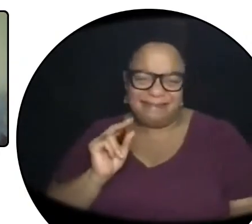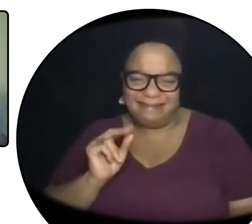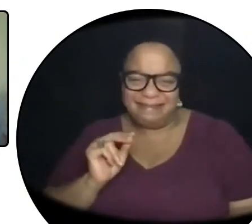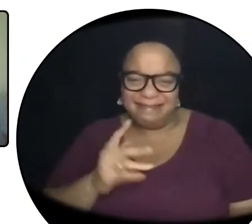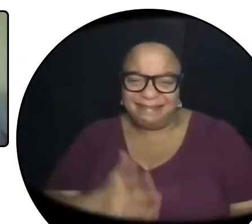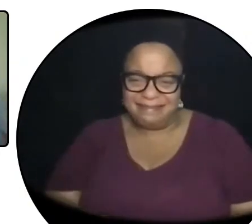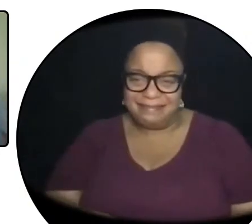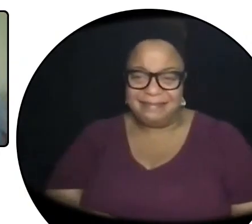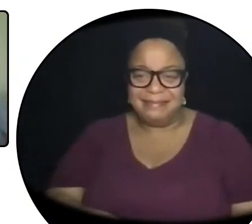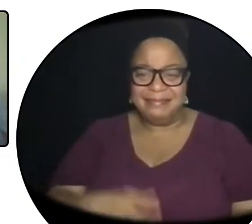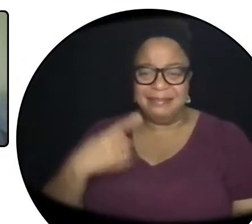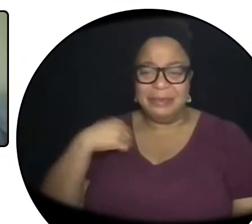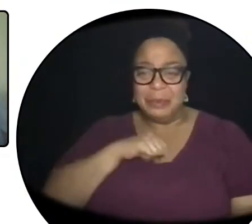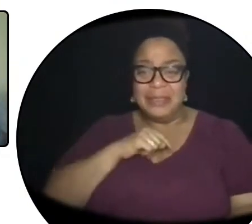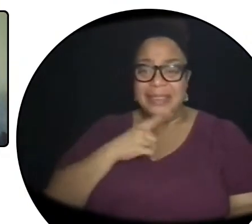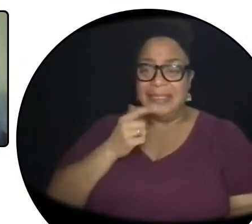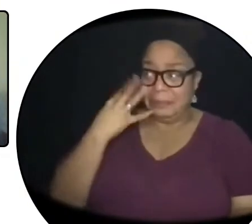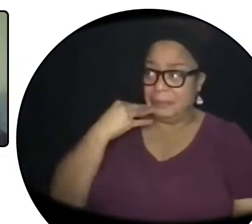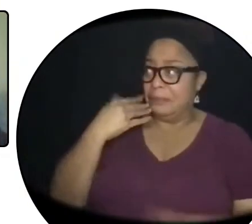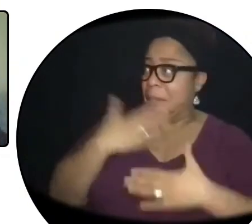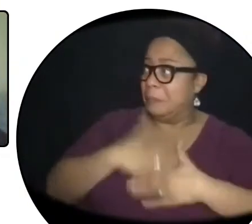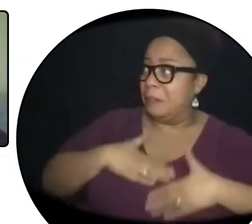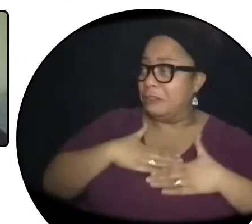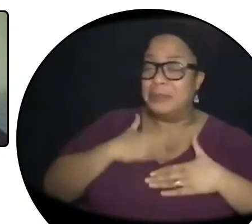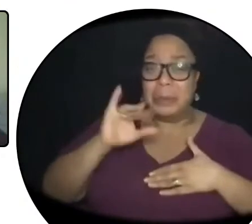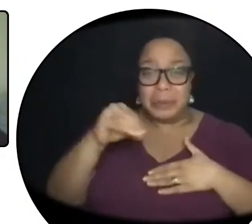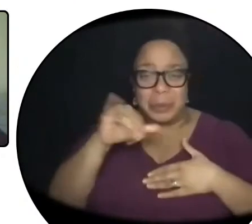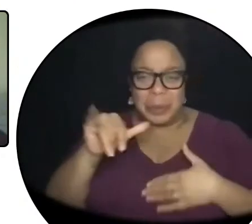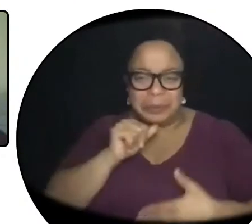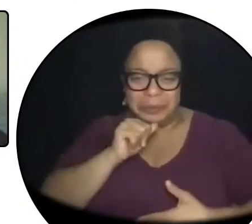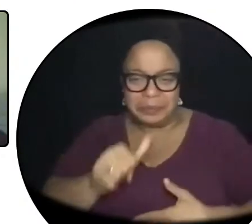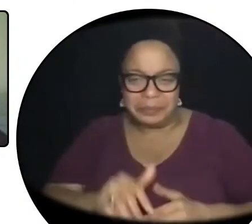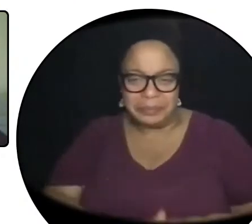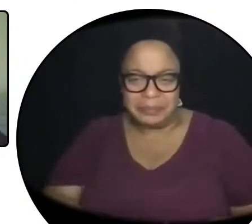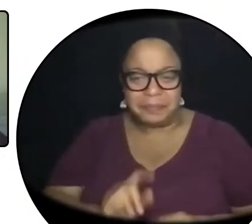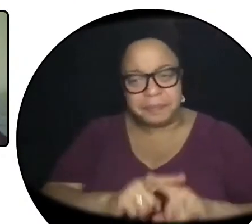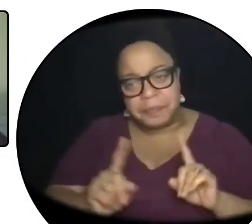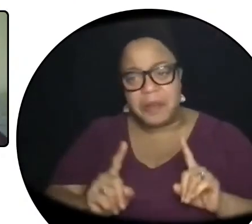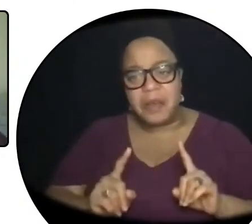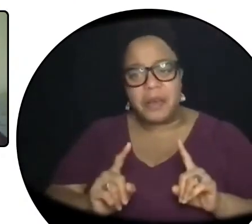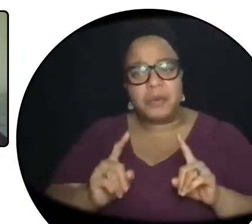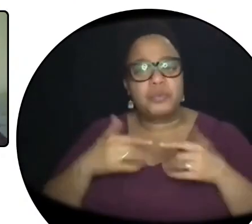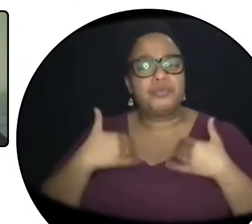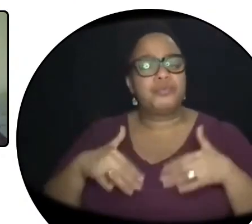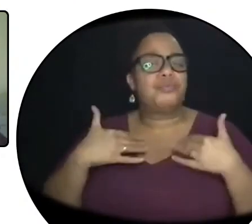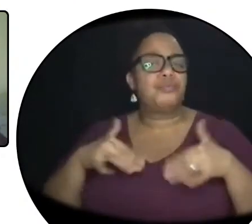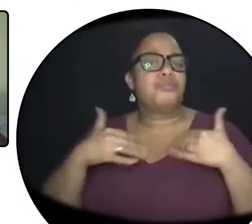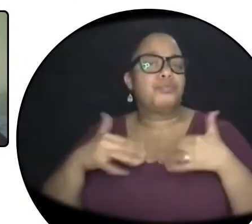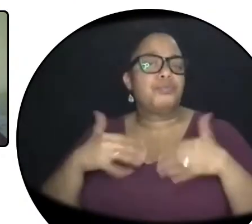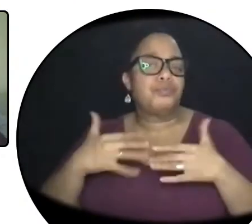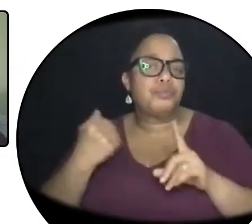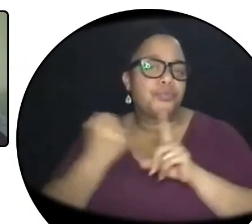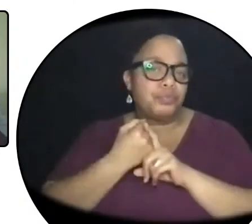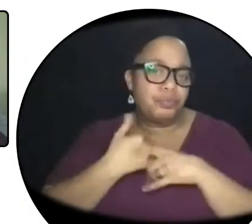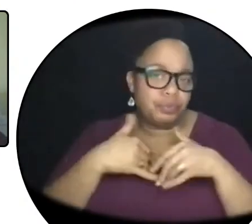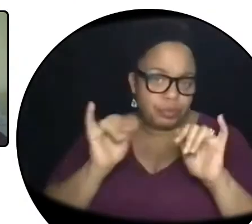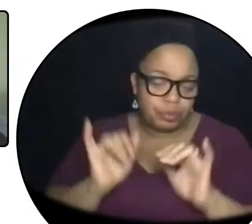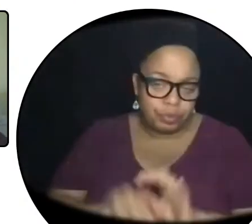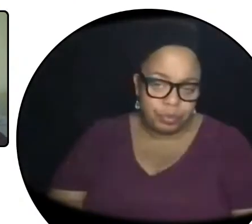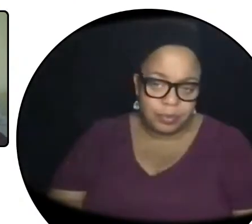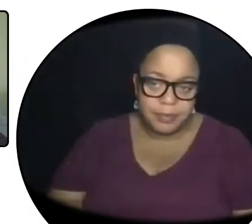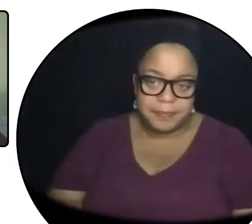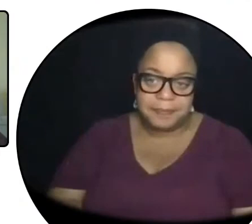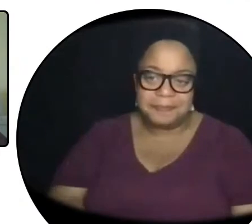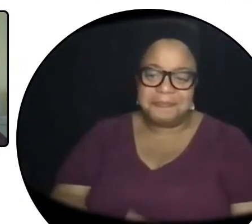be thrilled. And then we also have this wonderful, one of the legacies of abolition in